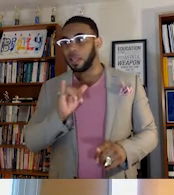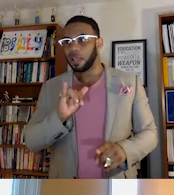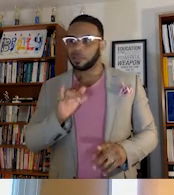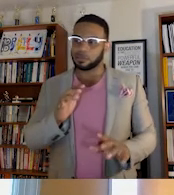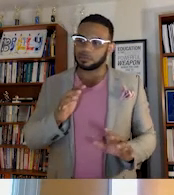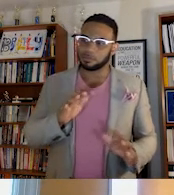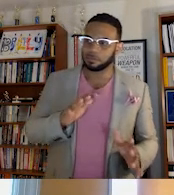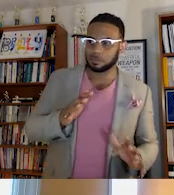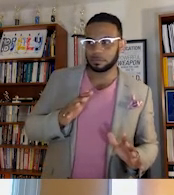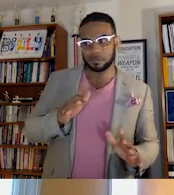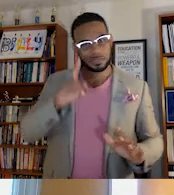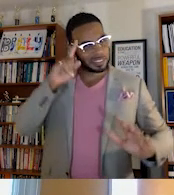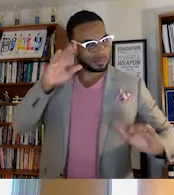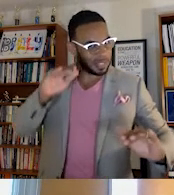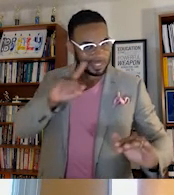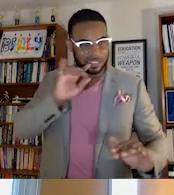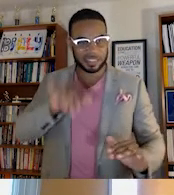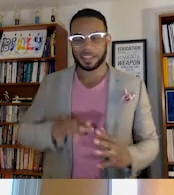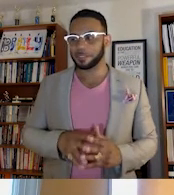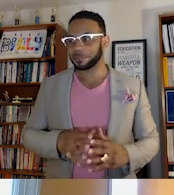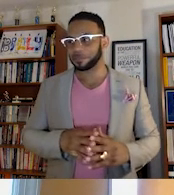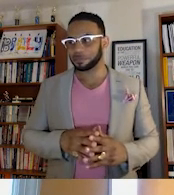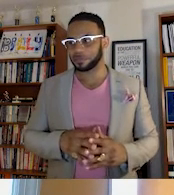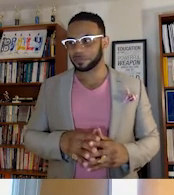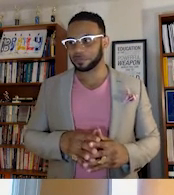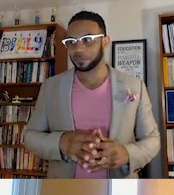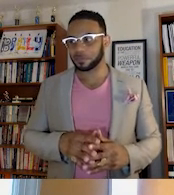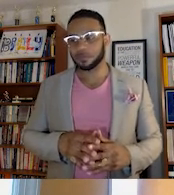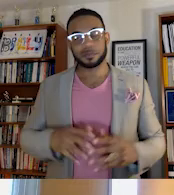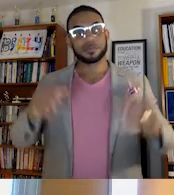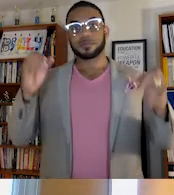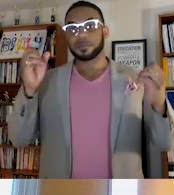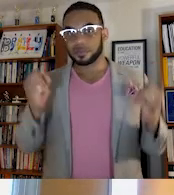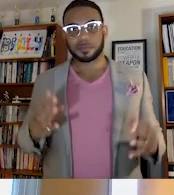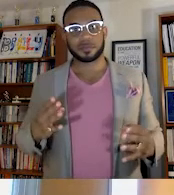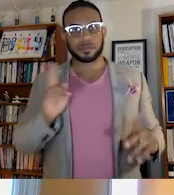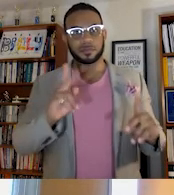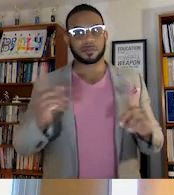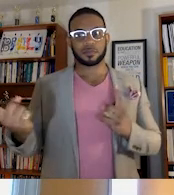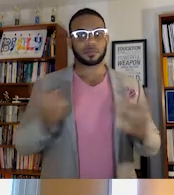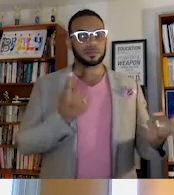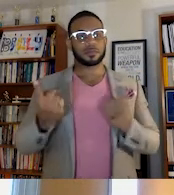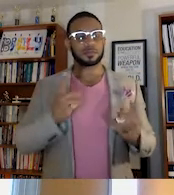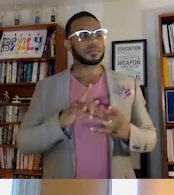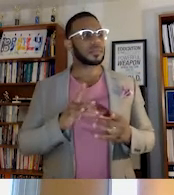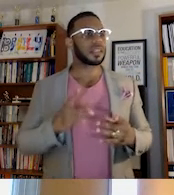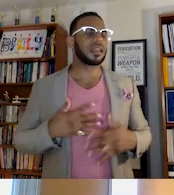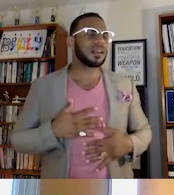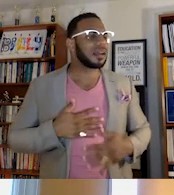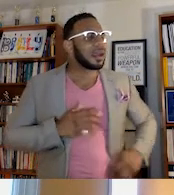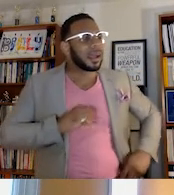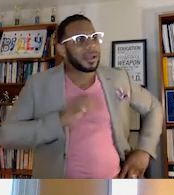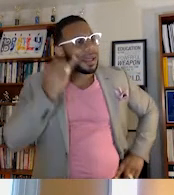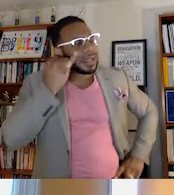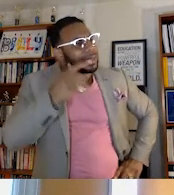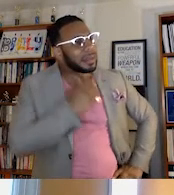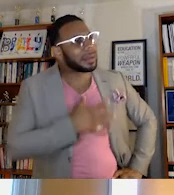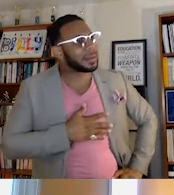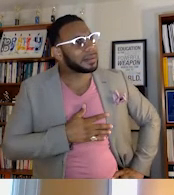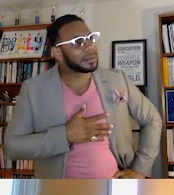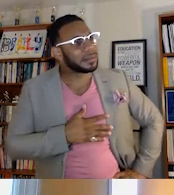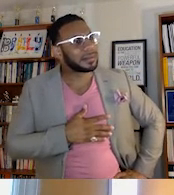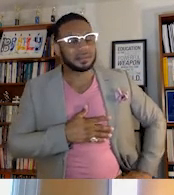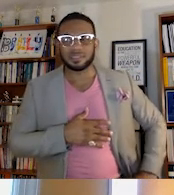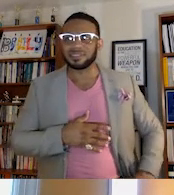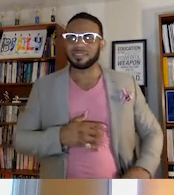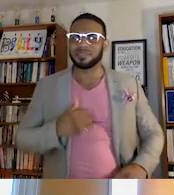sort of expected, is that so many people have come up to me and said, I had no idea.